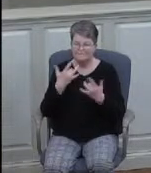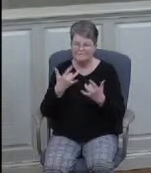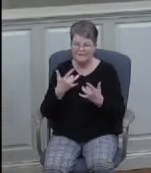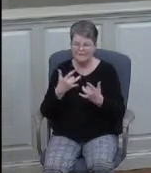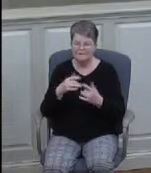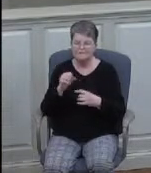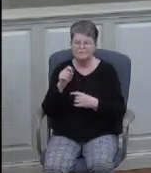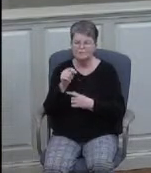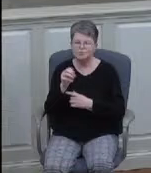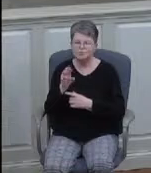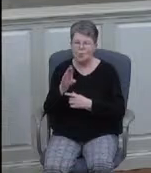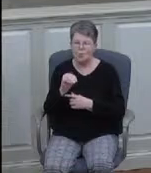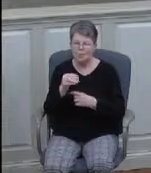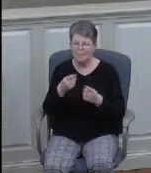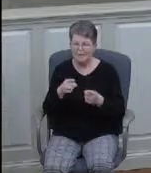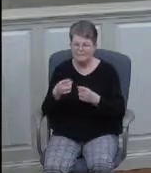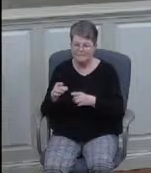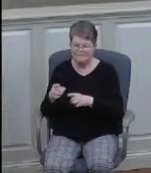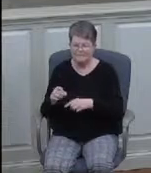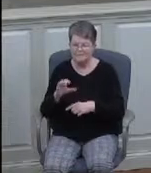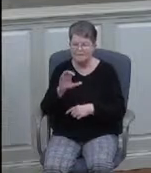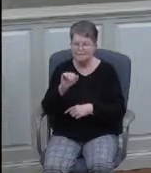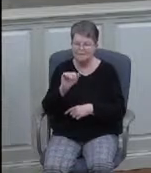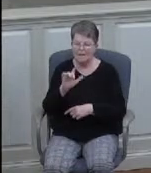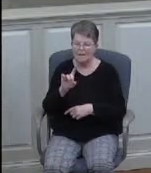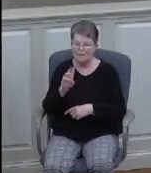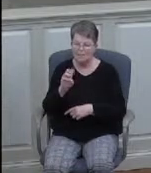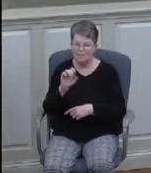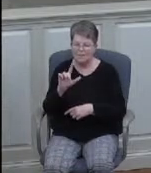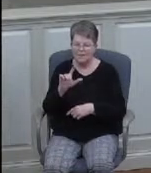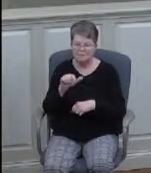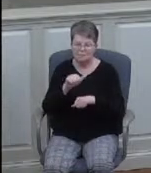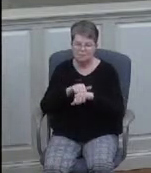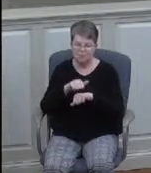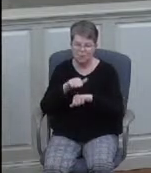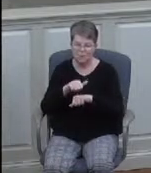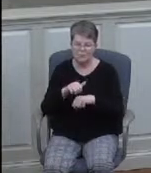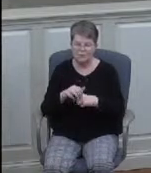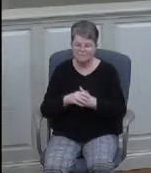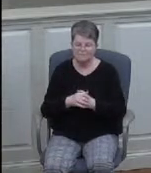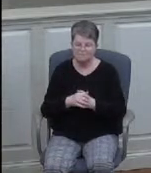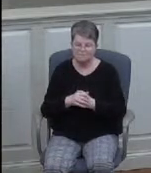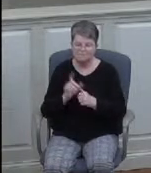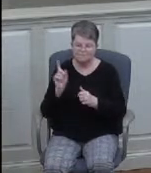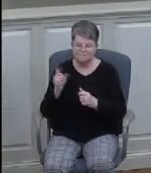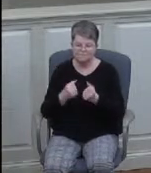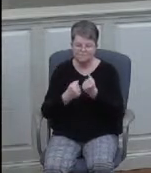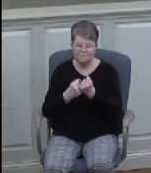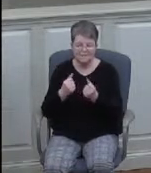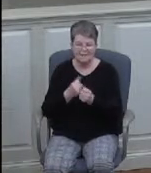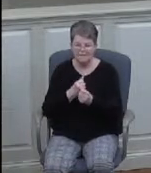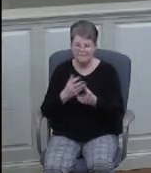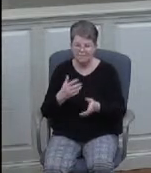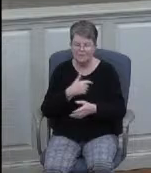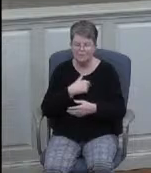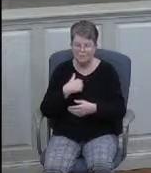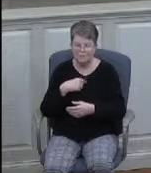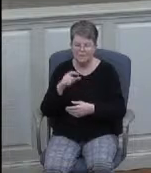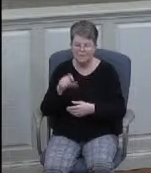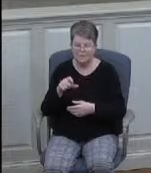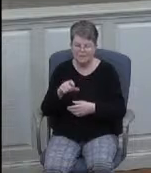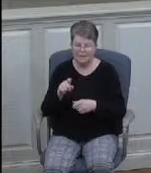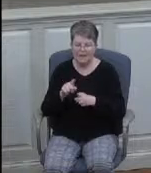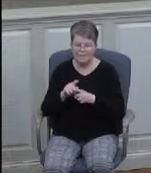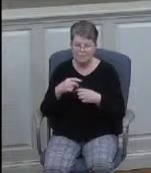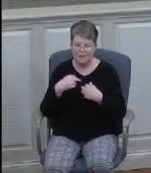storm events, and that's Coel Stone. They have supported everything that we've needed as we've